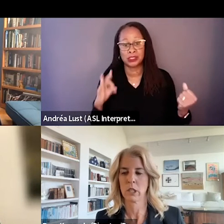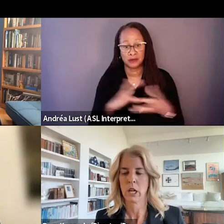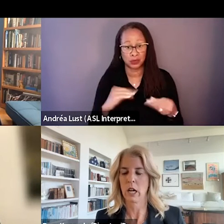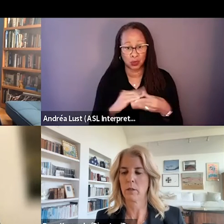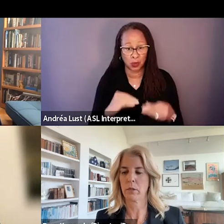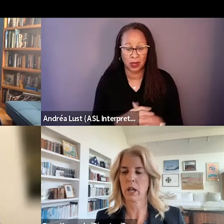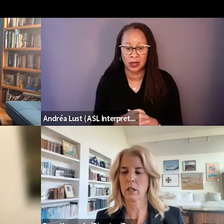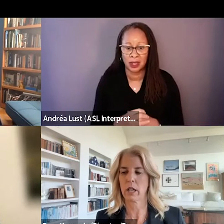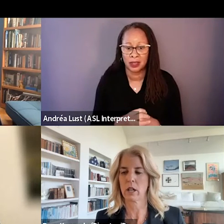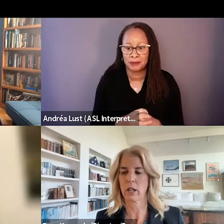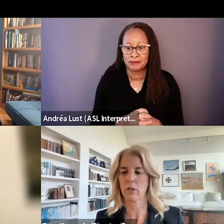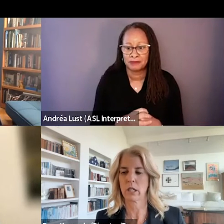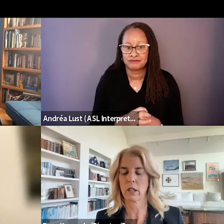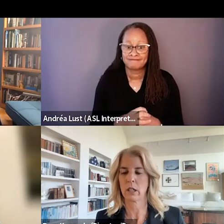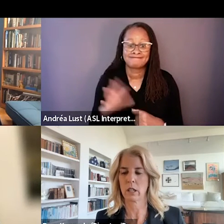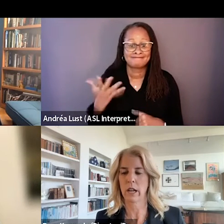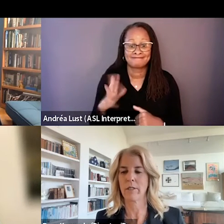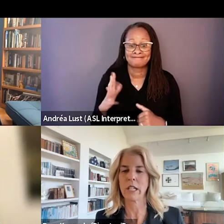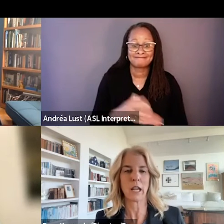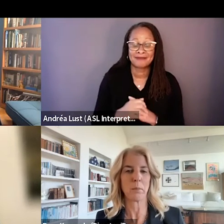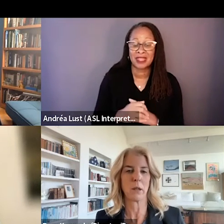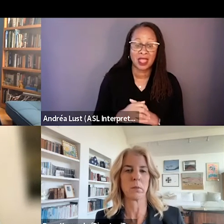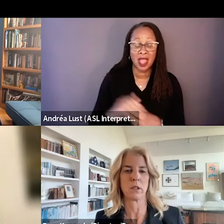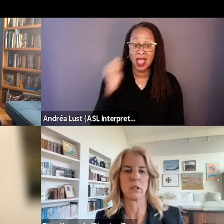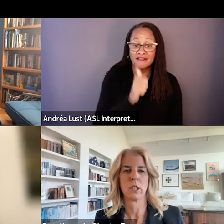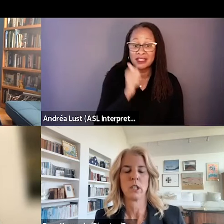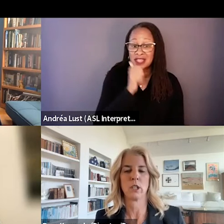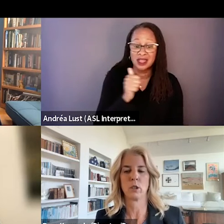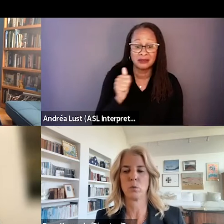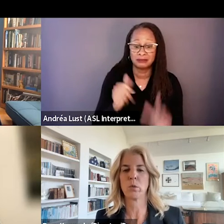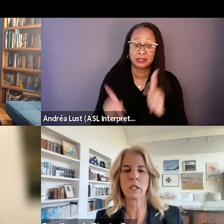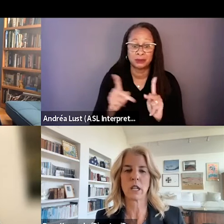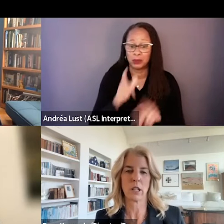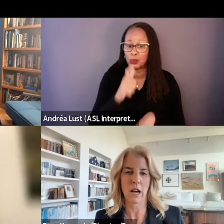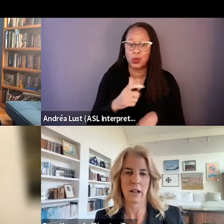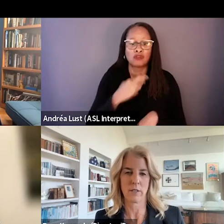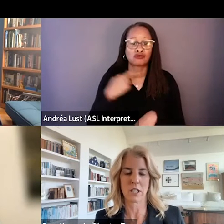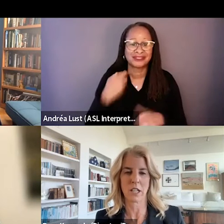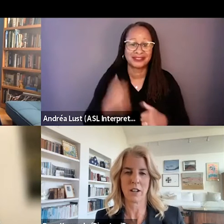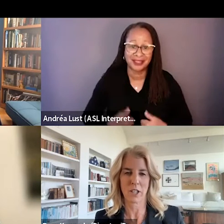people, and kind of the everyday people who risk their